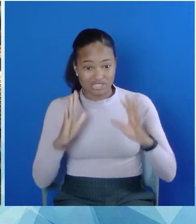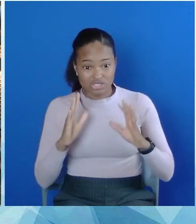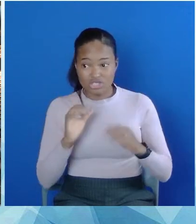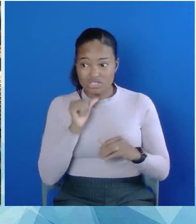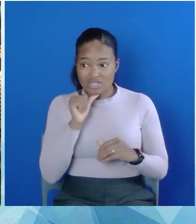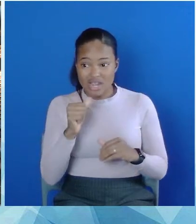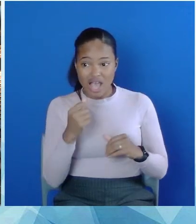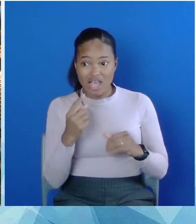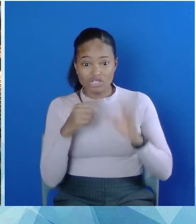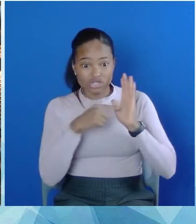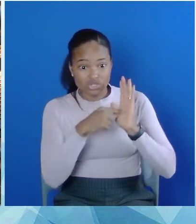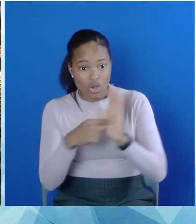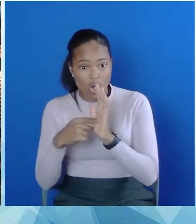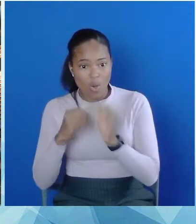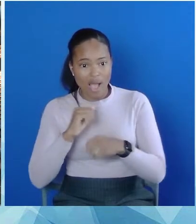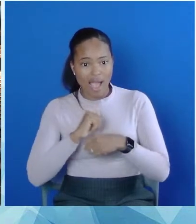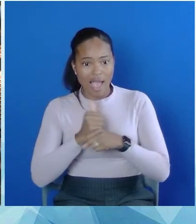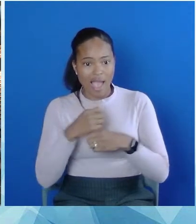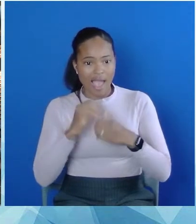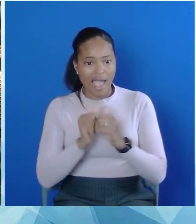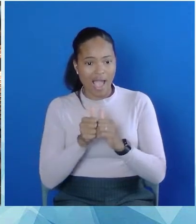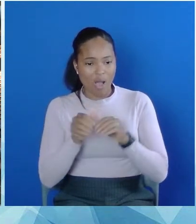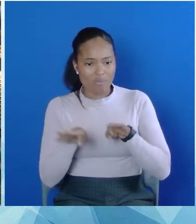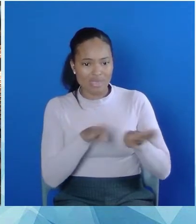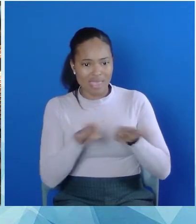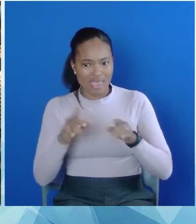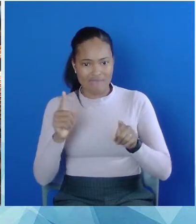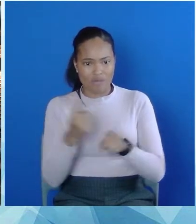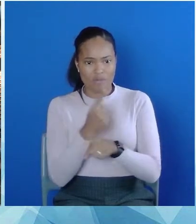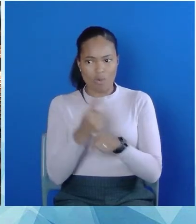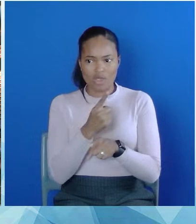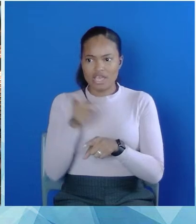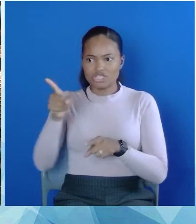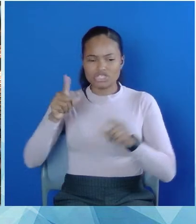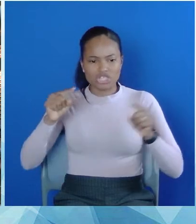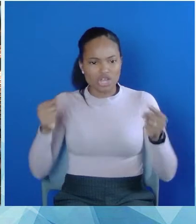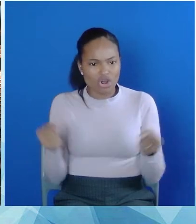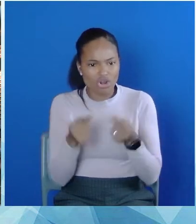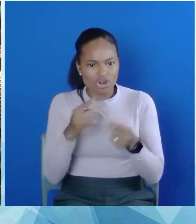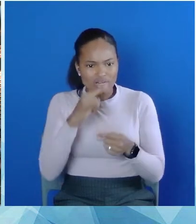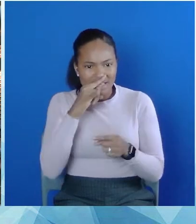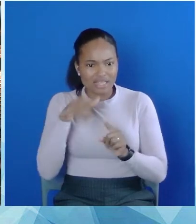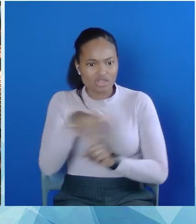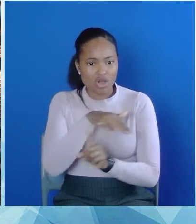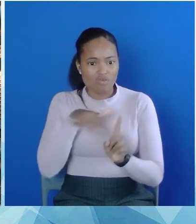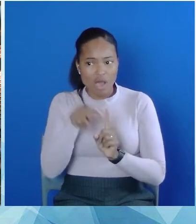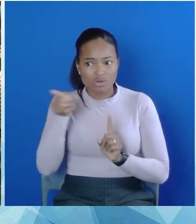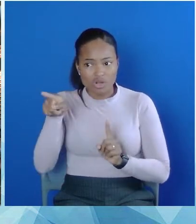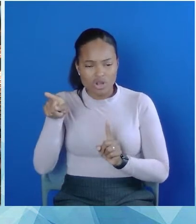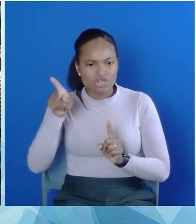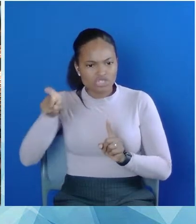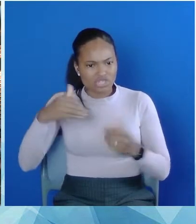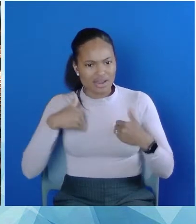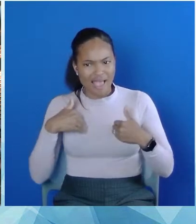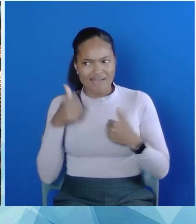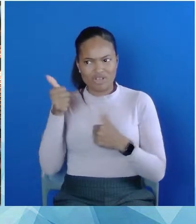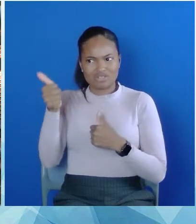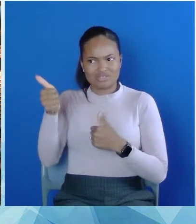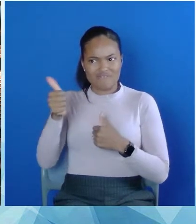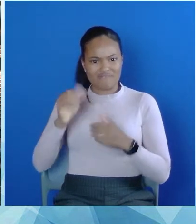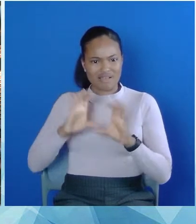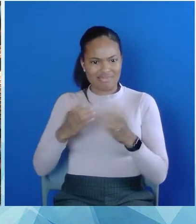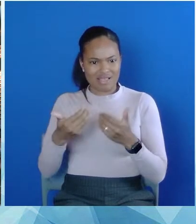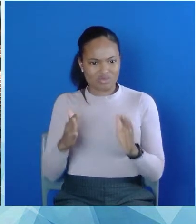and she's hurting kids around her, she should be in her own classroom, separated away from